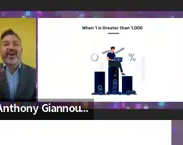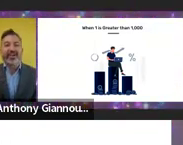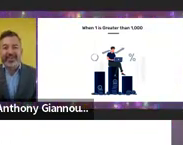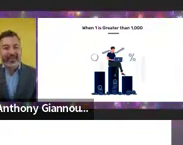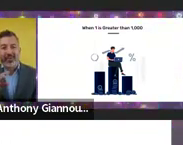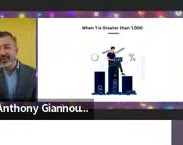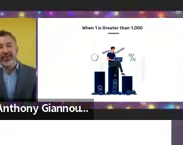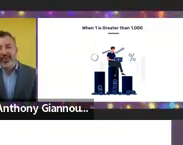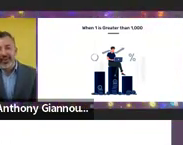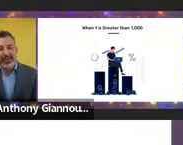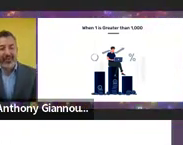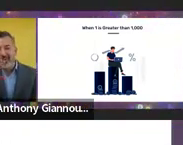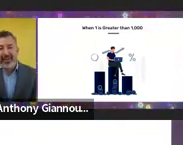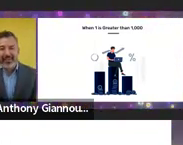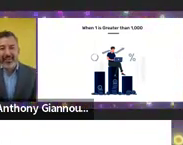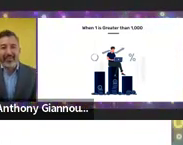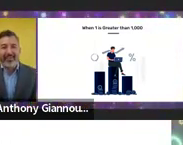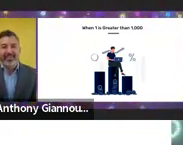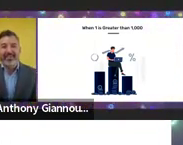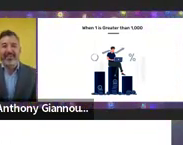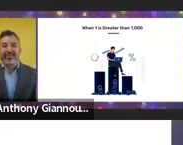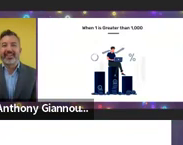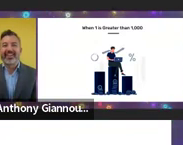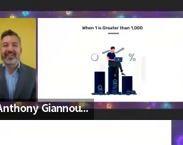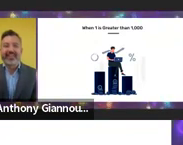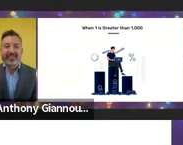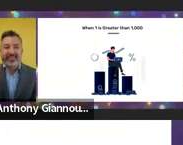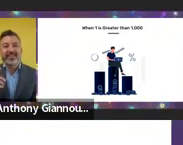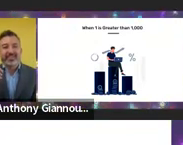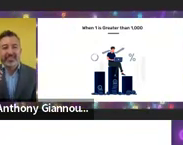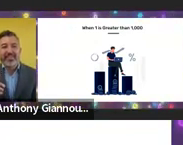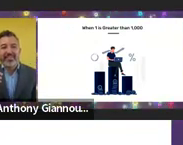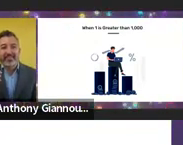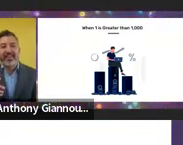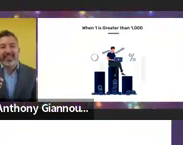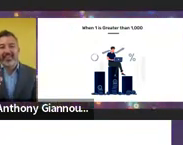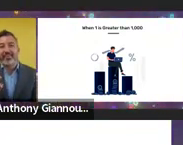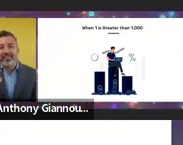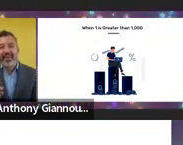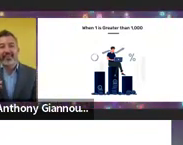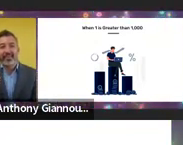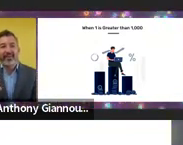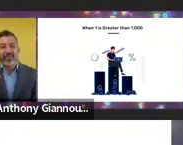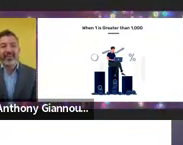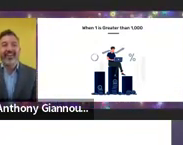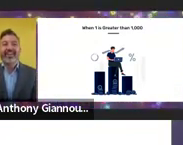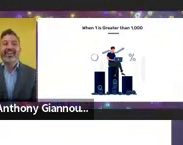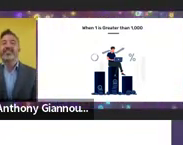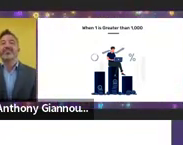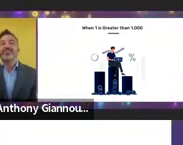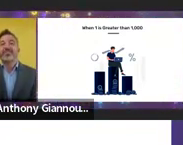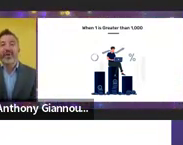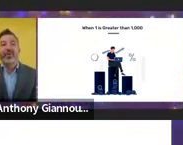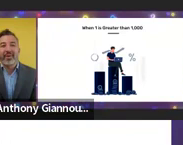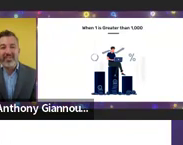first dollar or euro or whatever currency you're working in, the first piece of money that you make from your work